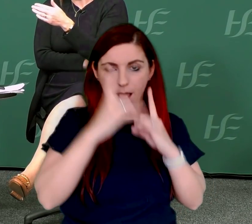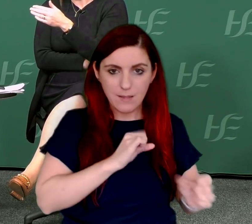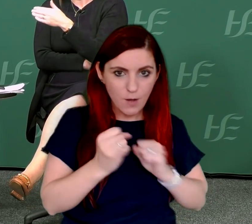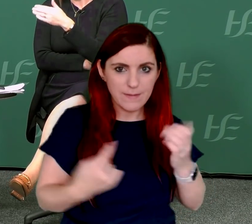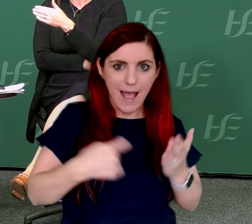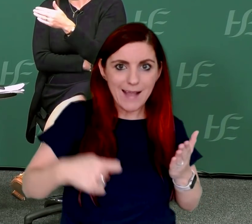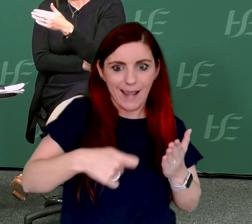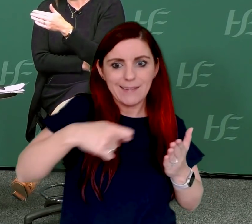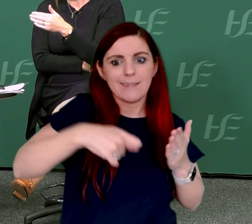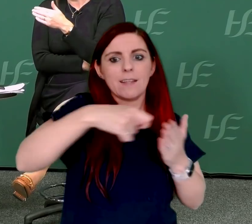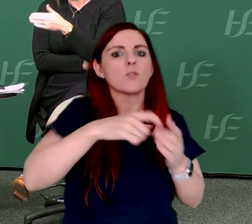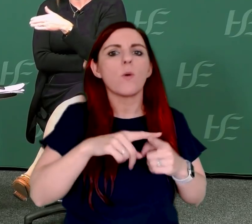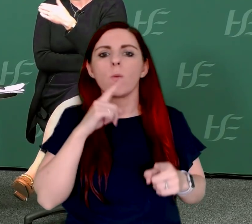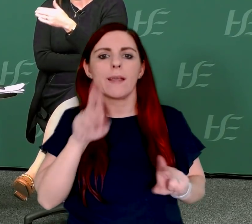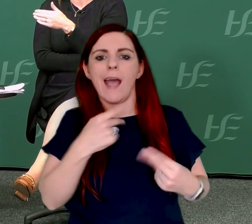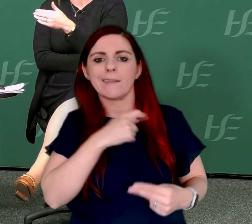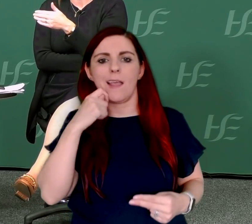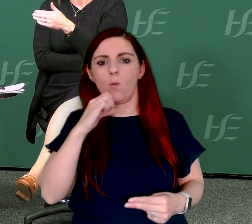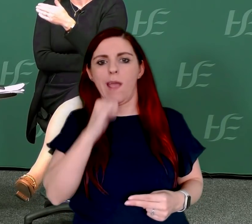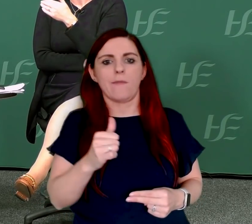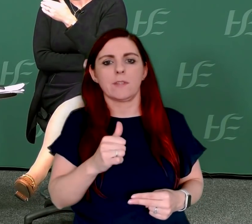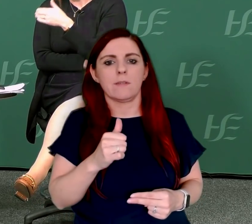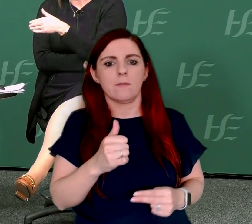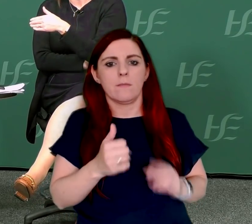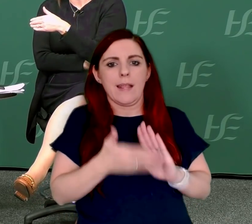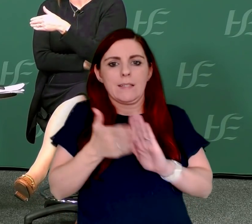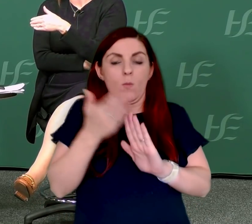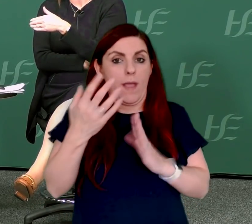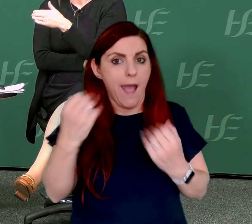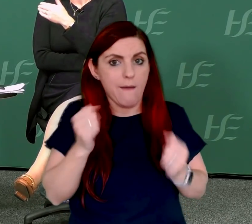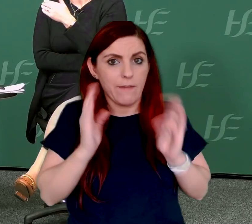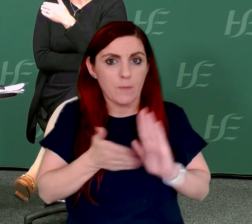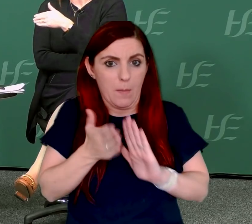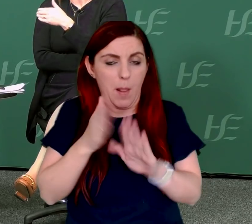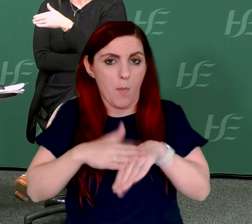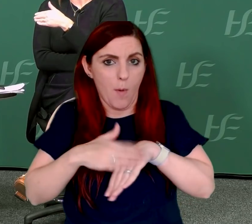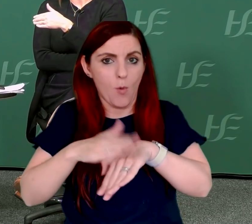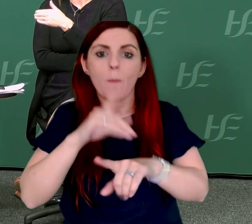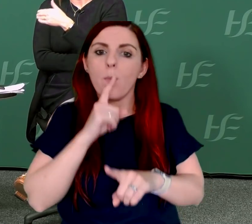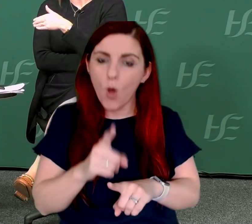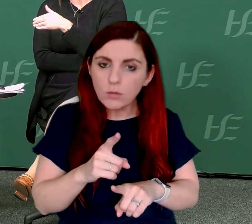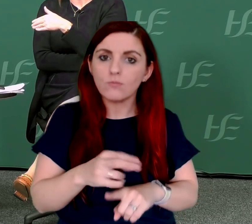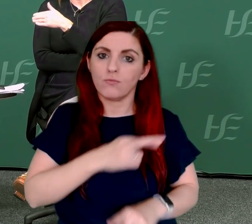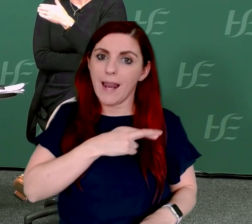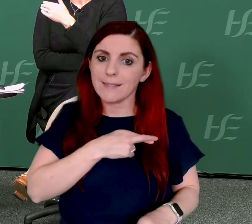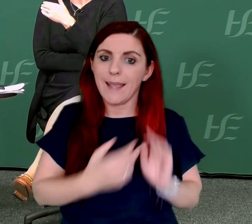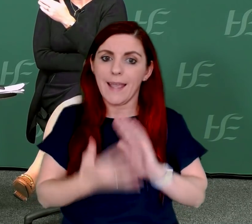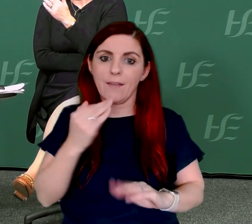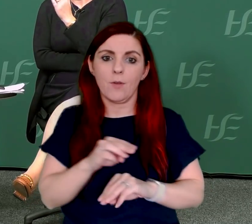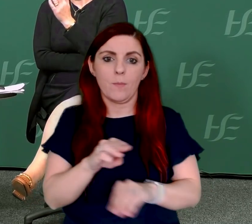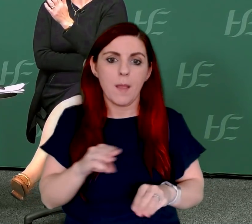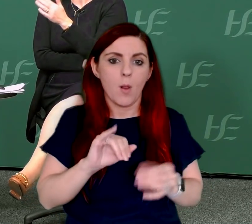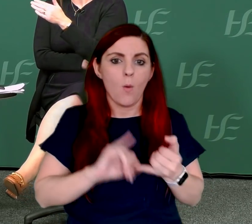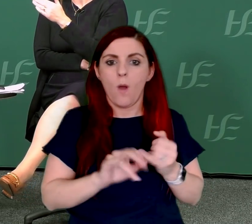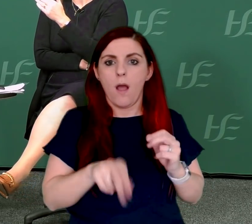we can't say we haven't built capacity. We've actually built a lot of capacity. But the reality also is that if there are people out there, so for example, I